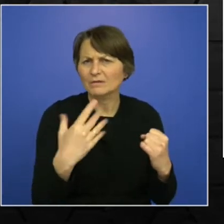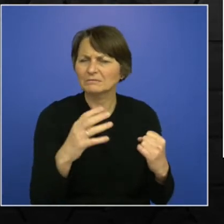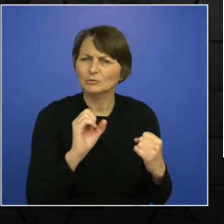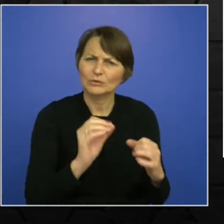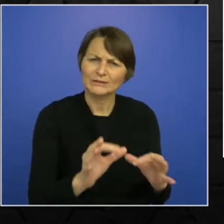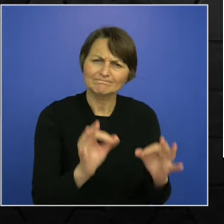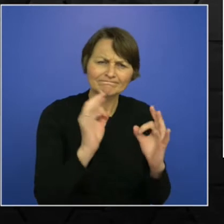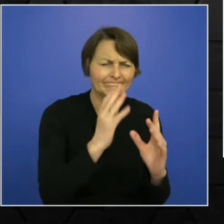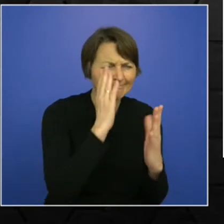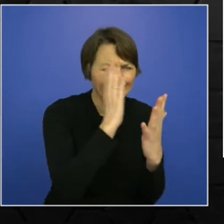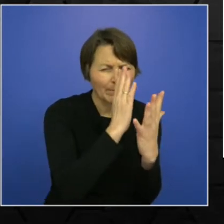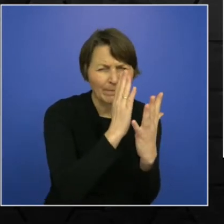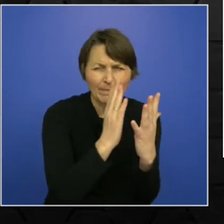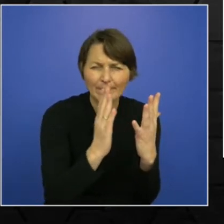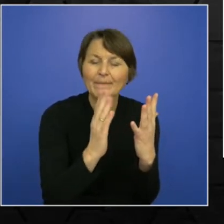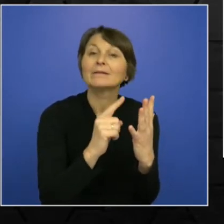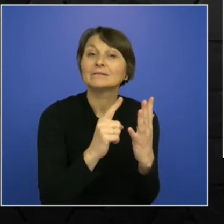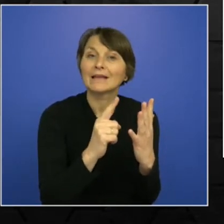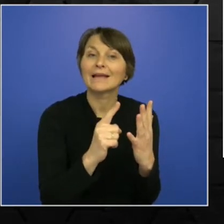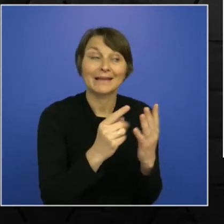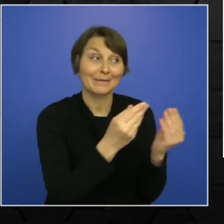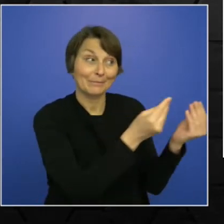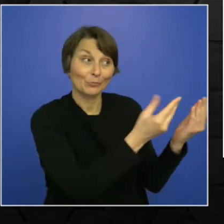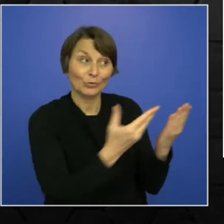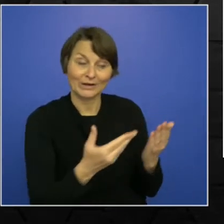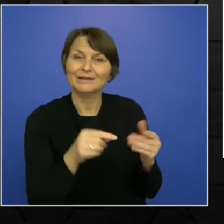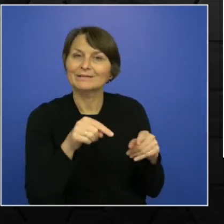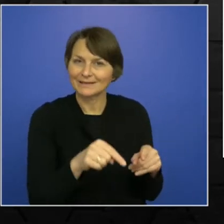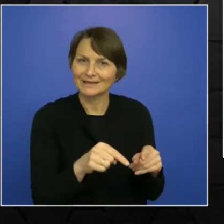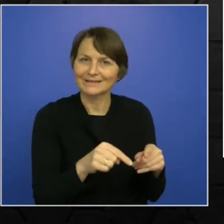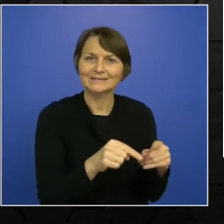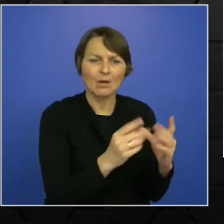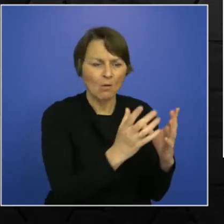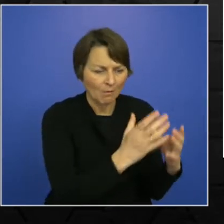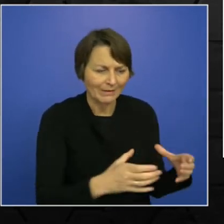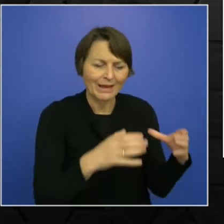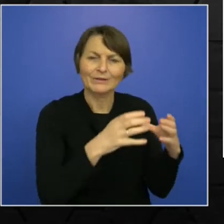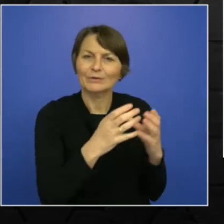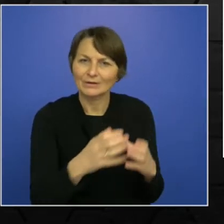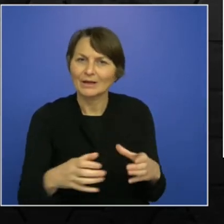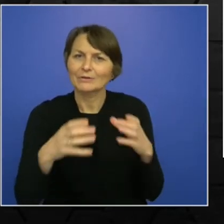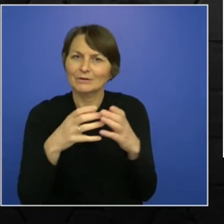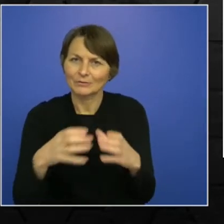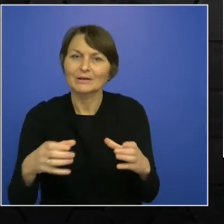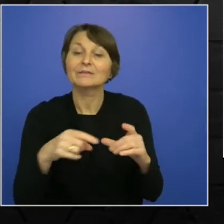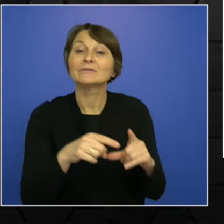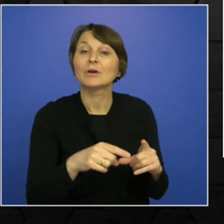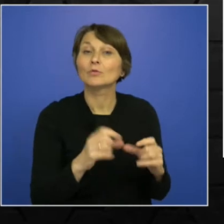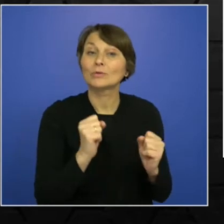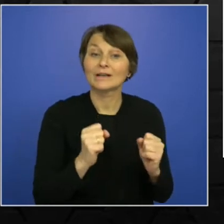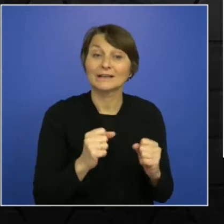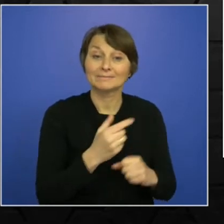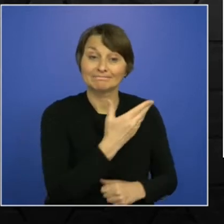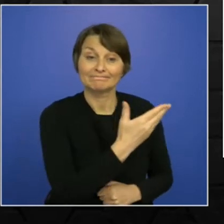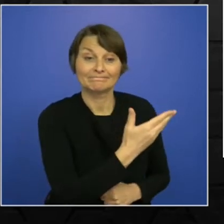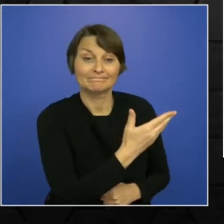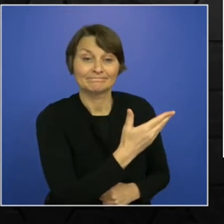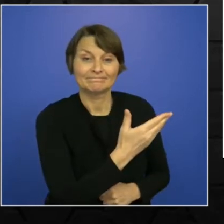and we can bring those capabilities to Spark as well. Stress-free serving, then light